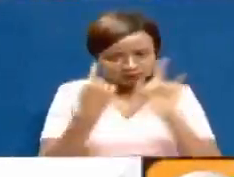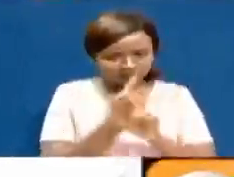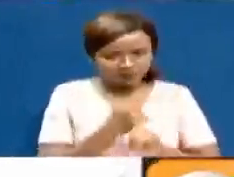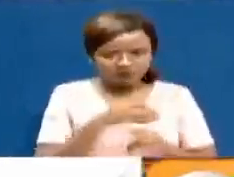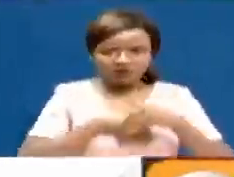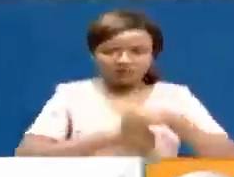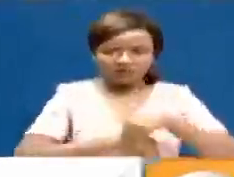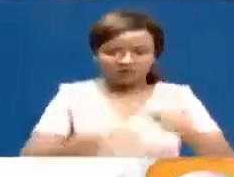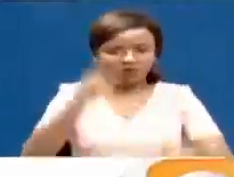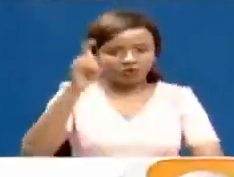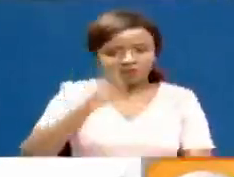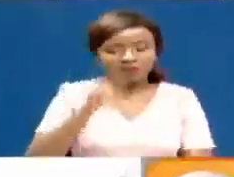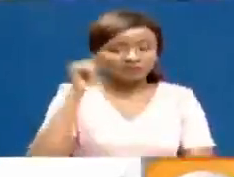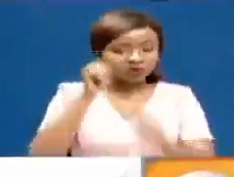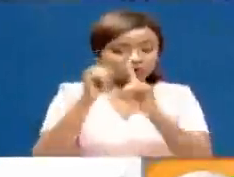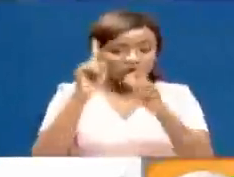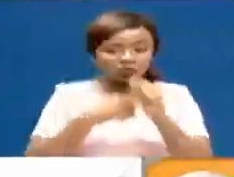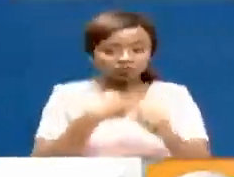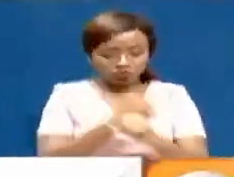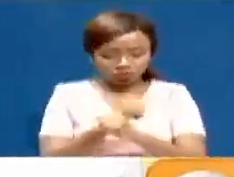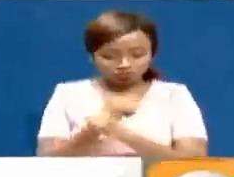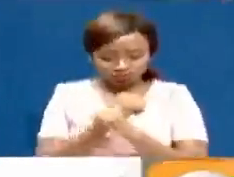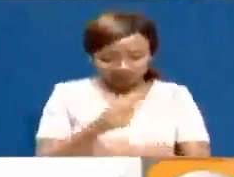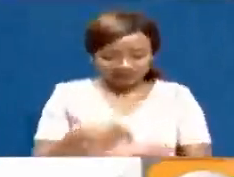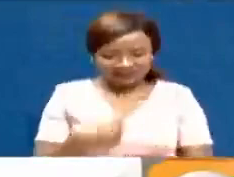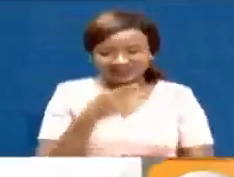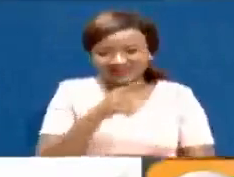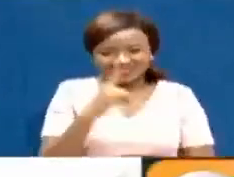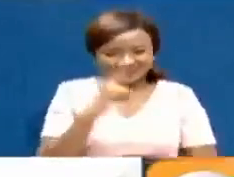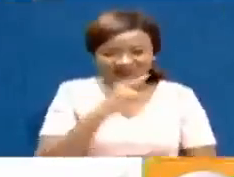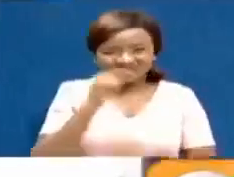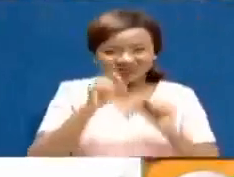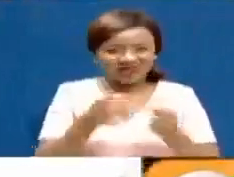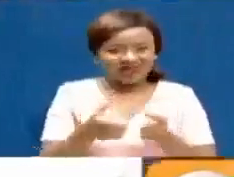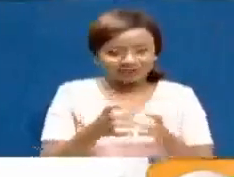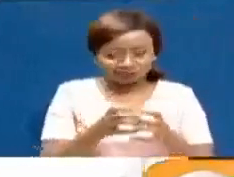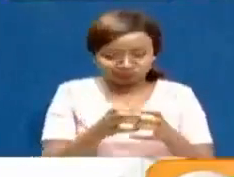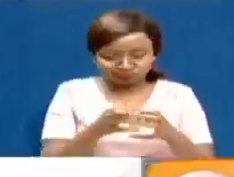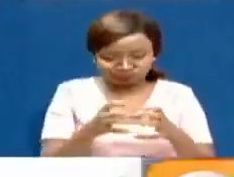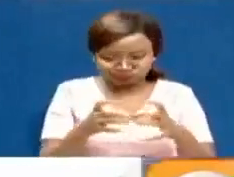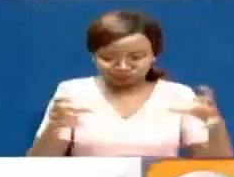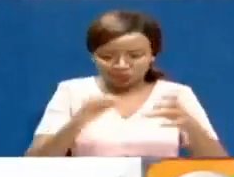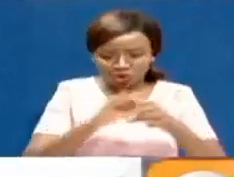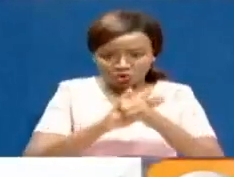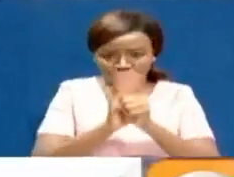careless disposal of the protective gears that can potentially increase the risk of spread of the virus